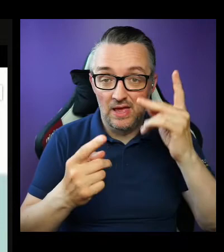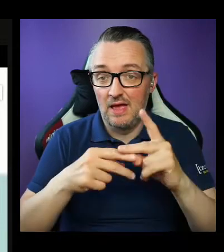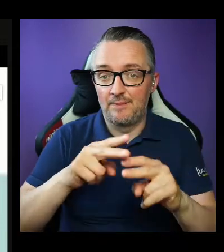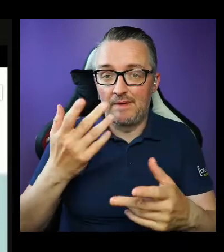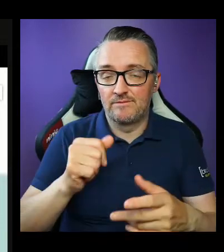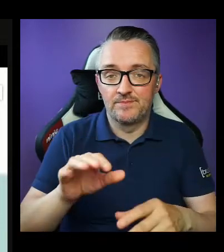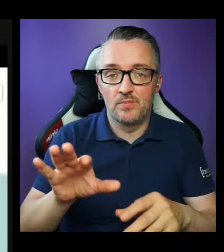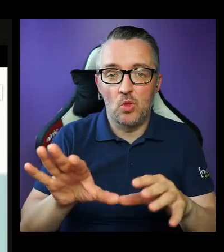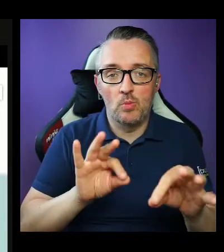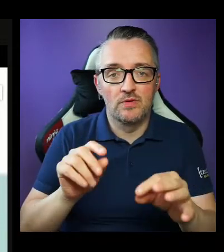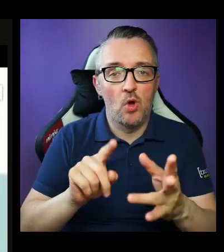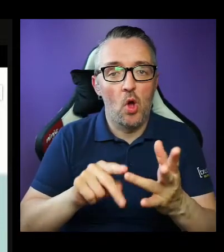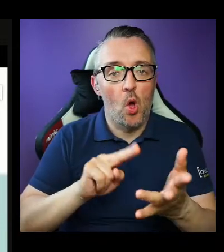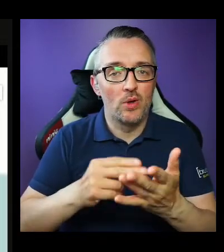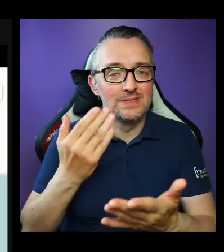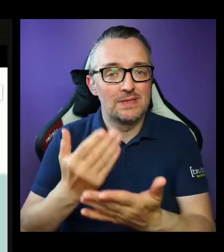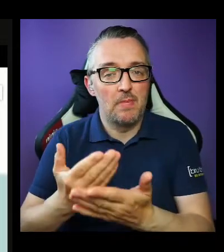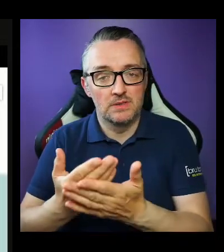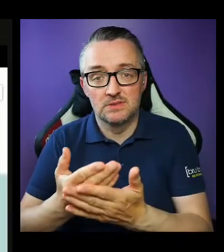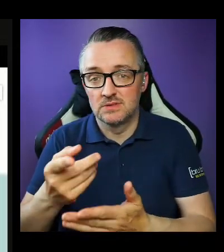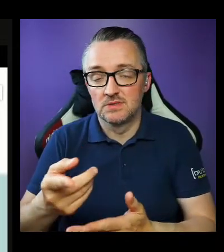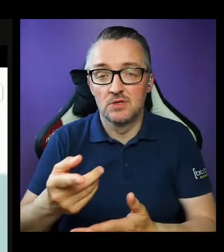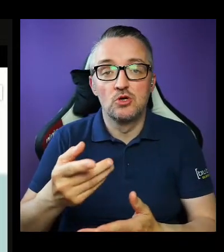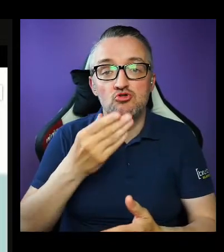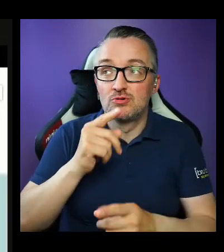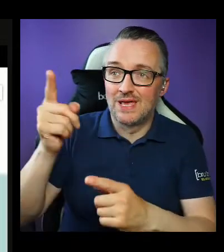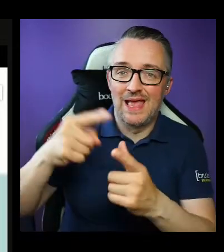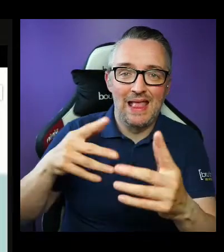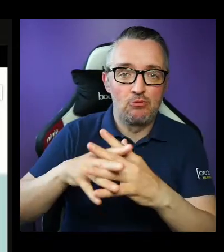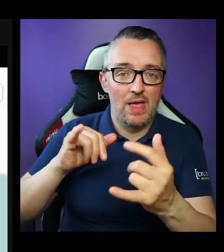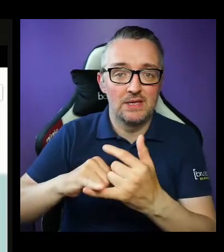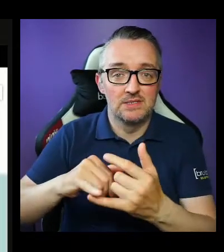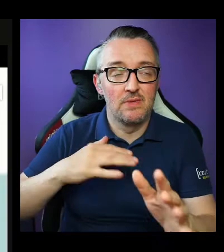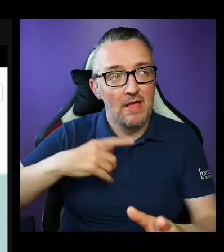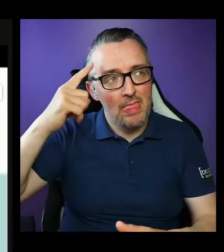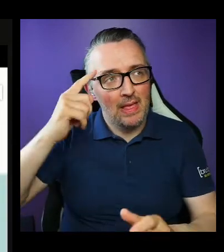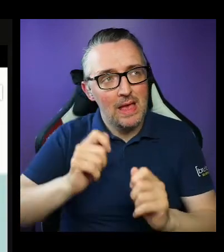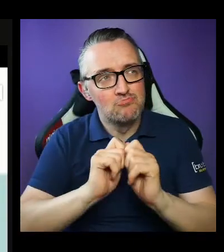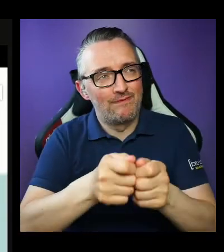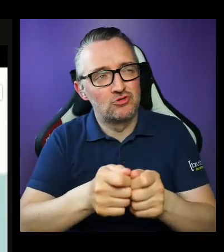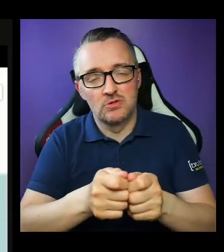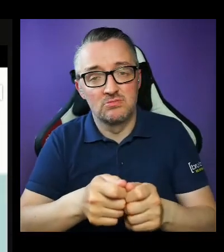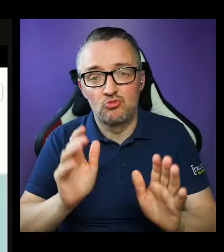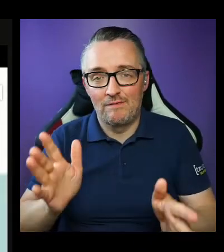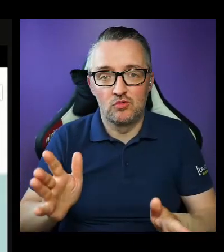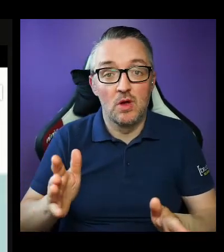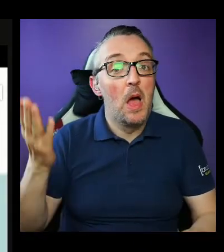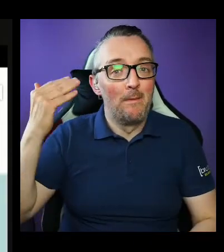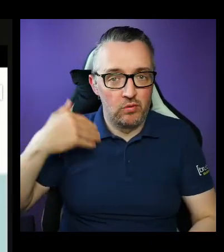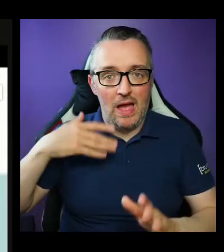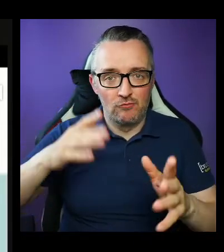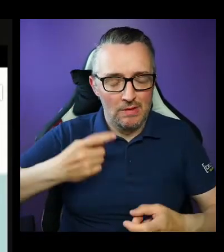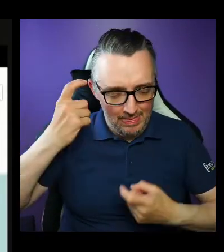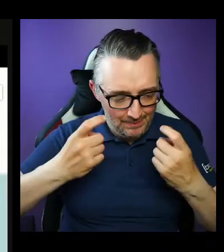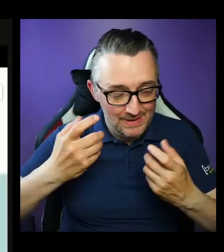like on demand. It's done by AWS. I don't have to think about the provision anymore. I had to before,